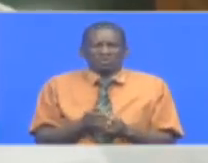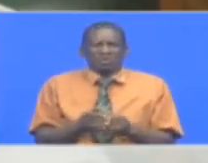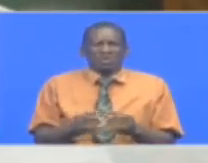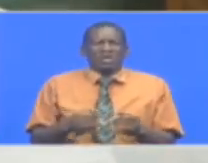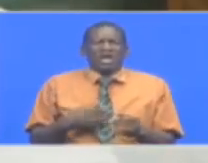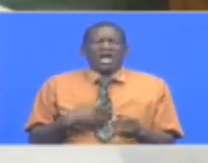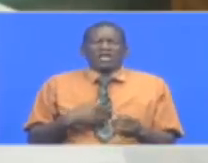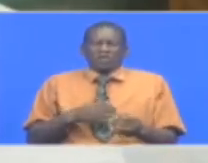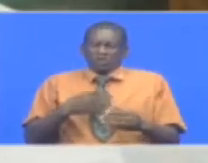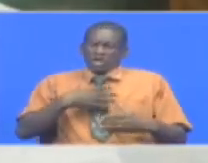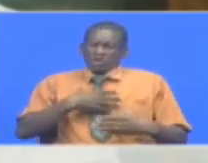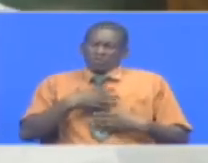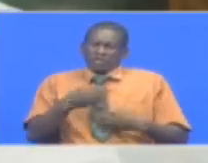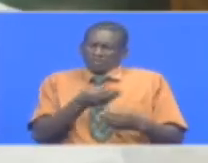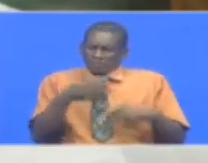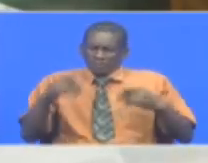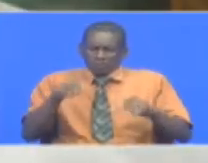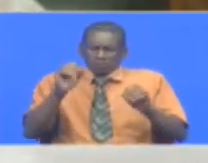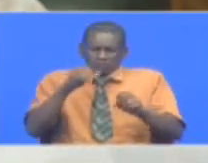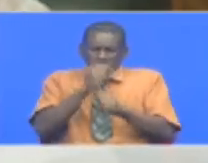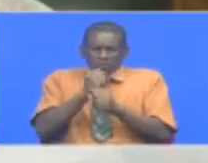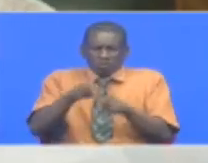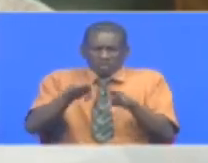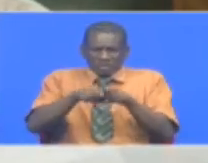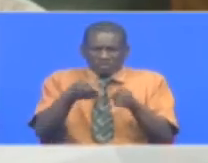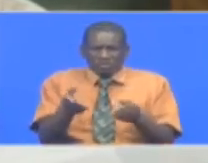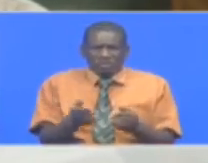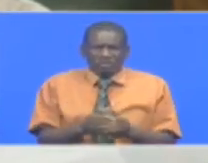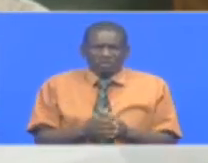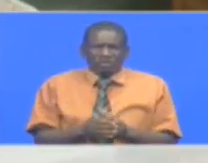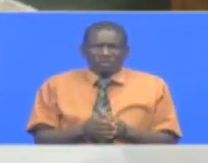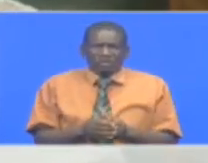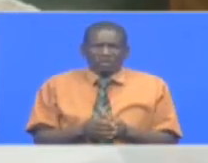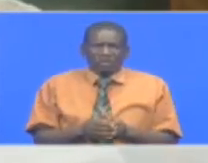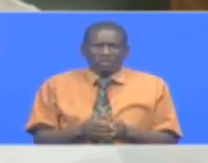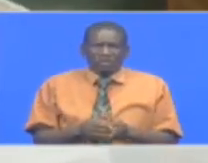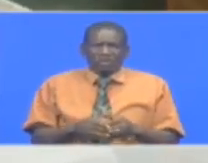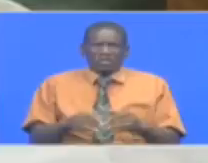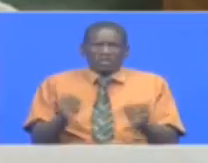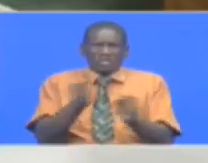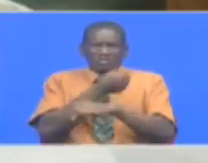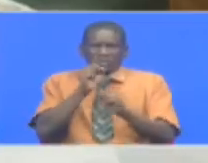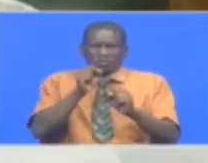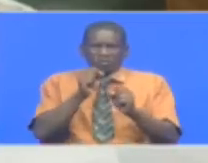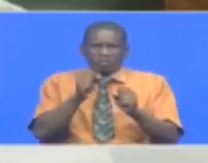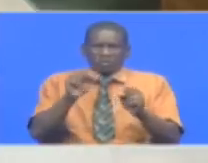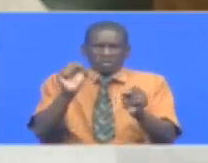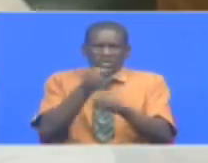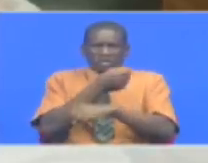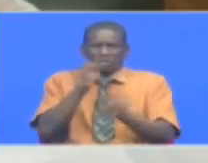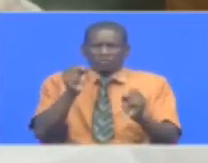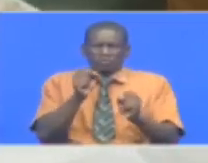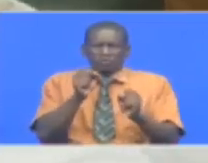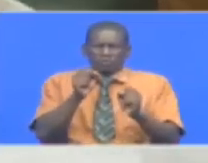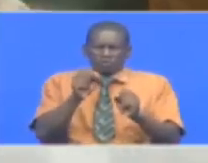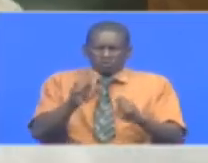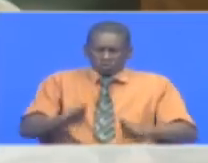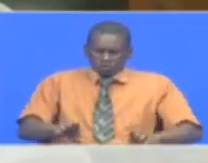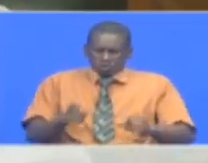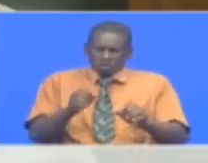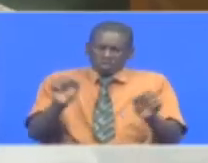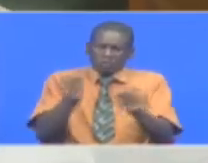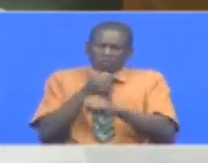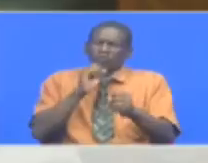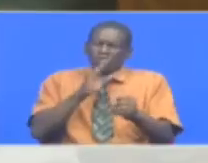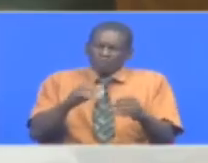do, because as they say, you can't live in a glass house and also throw stones. You're in the same house and you're also throwing